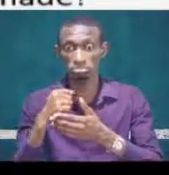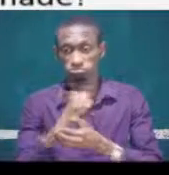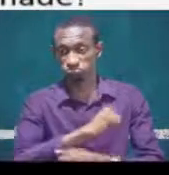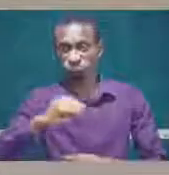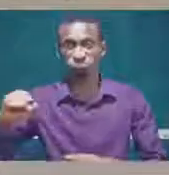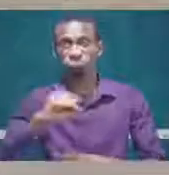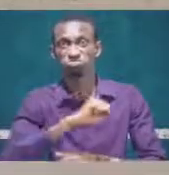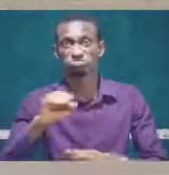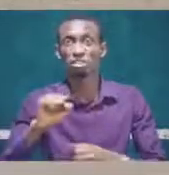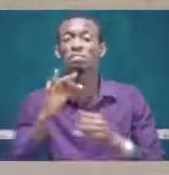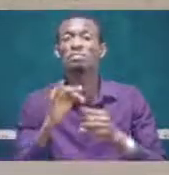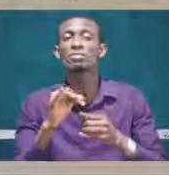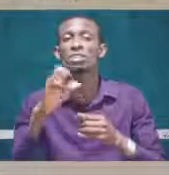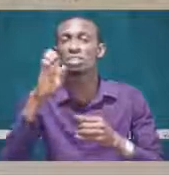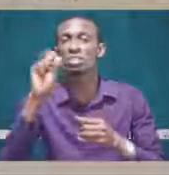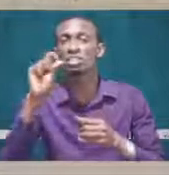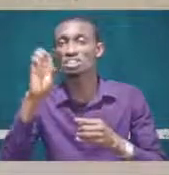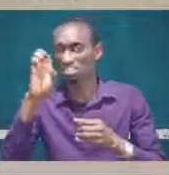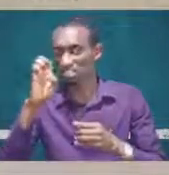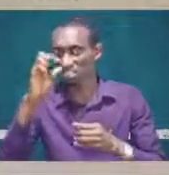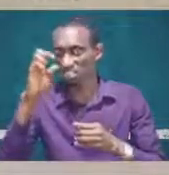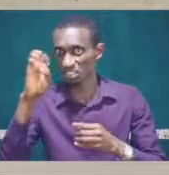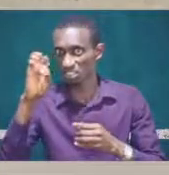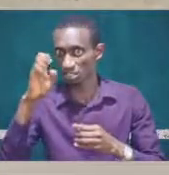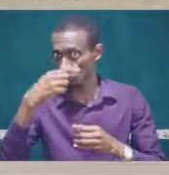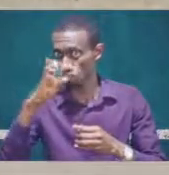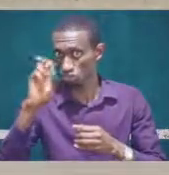are inheritable, what do we pass on?